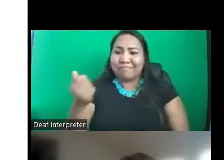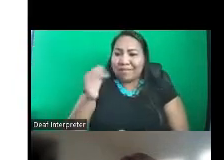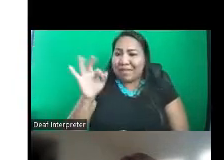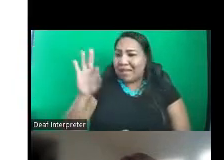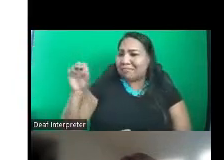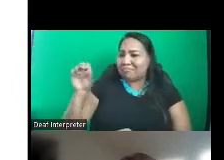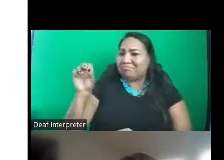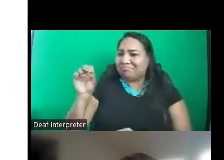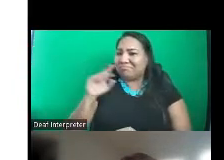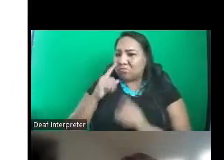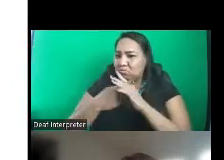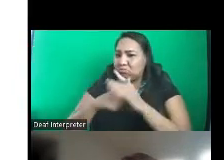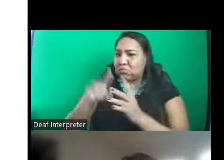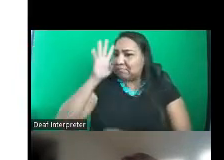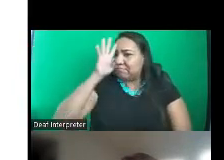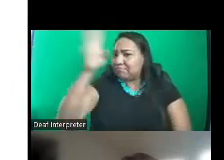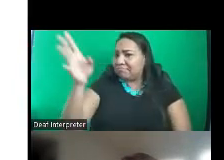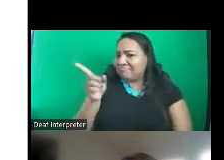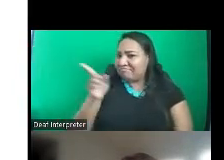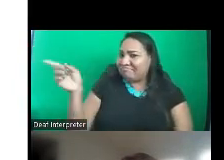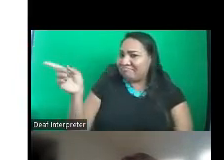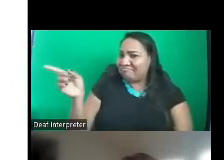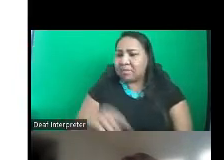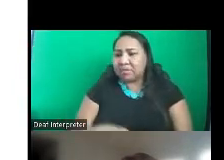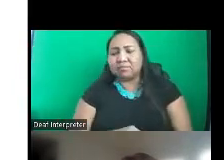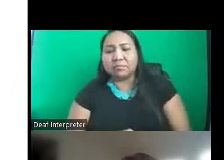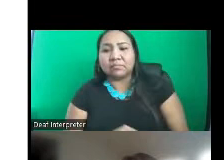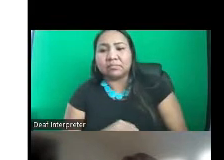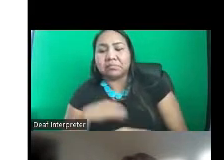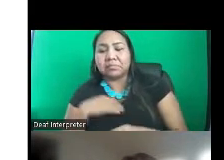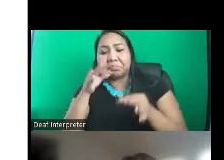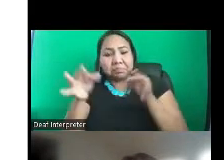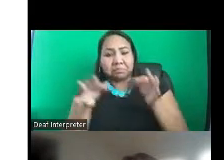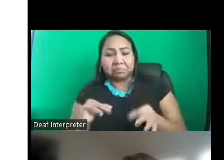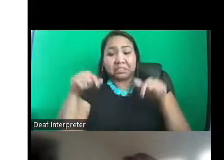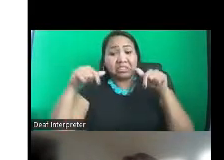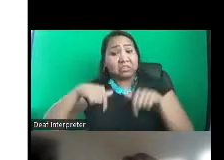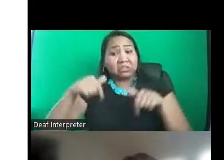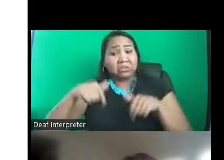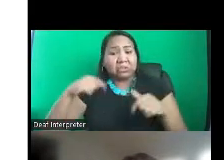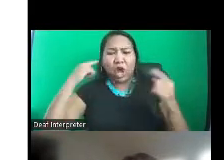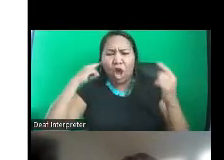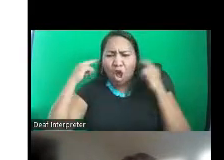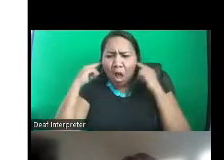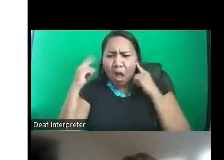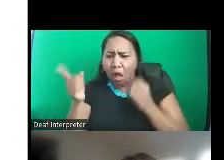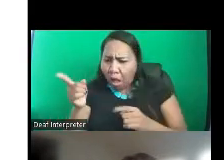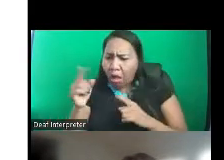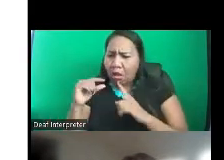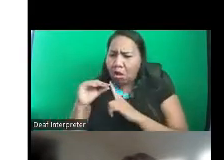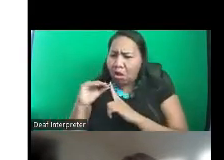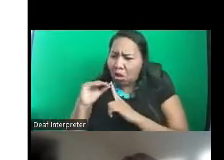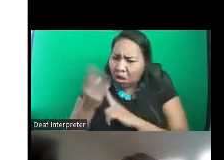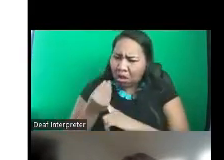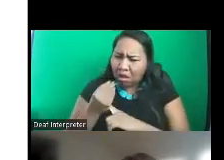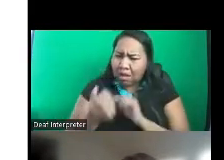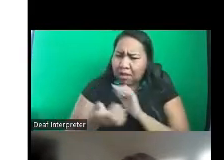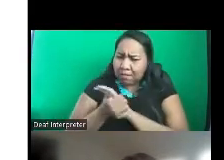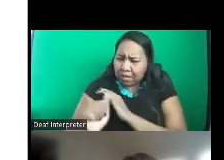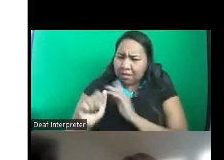know, we hear in curriculum culturally competent people, but the idea of cultural competence sort